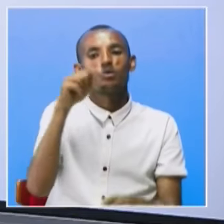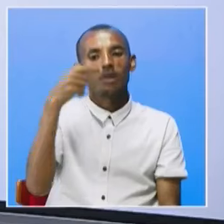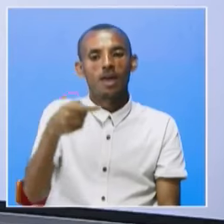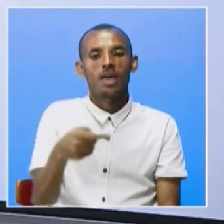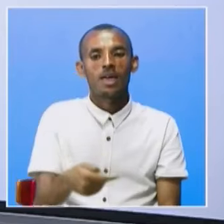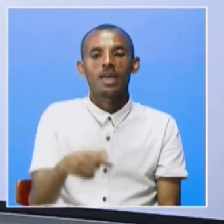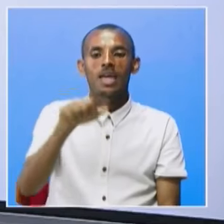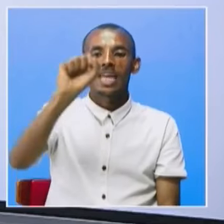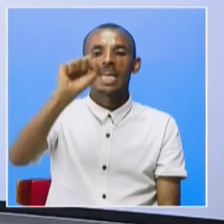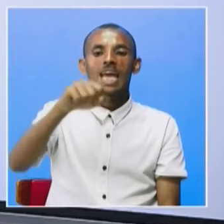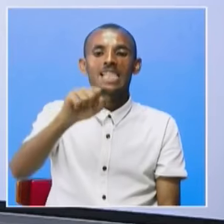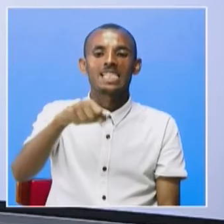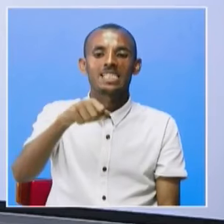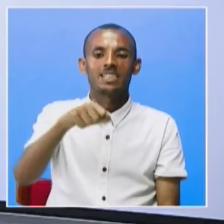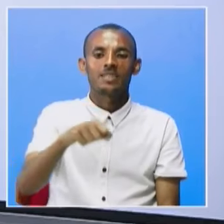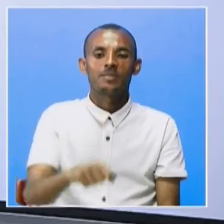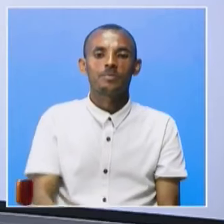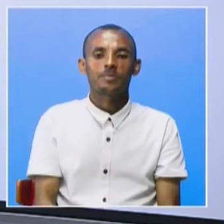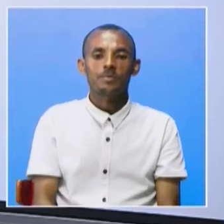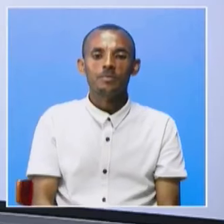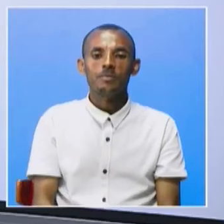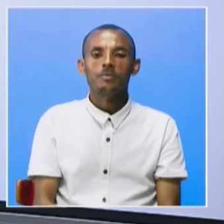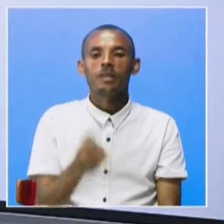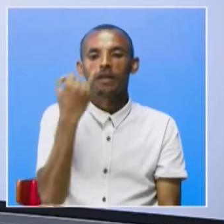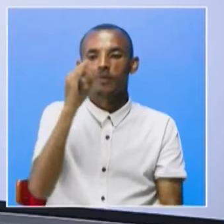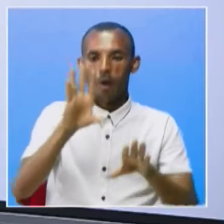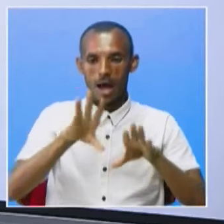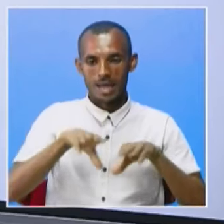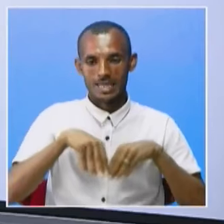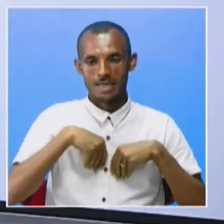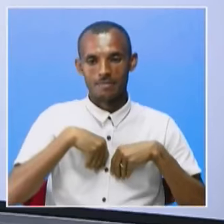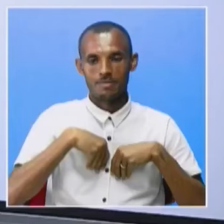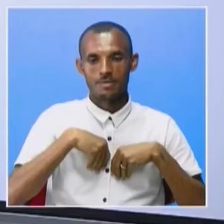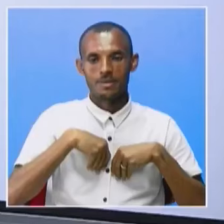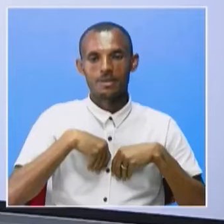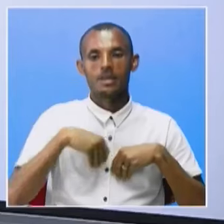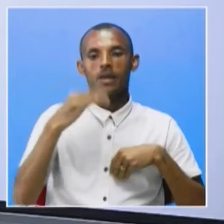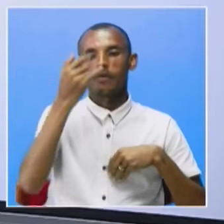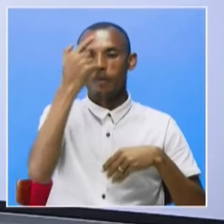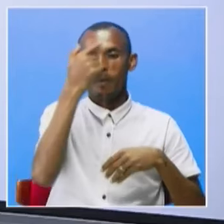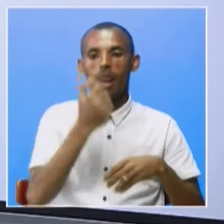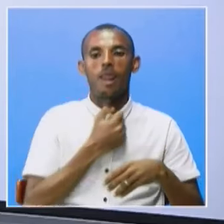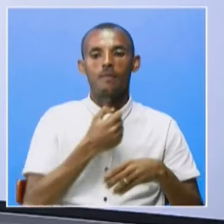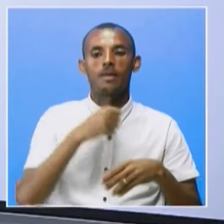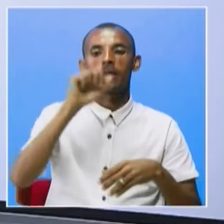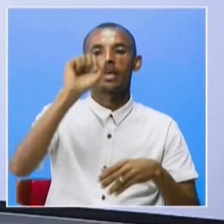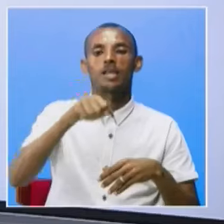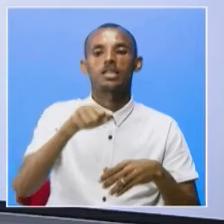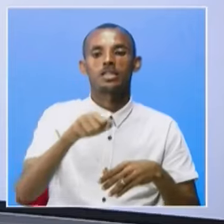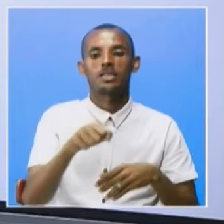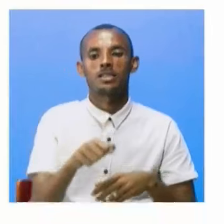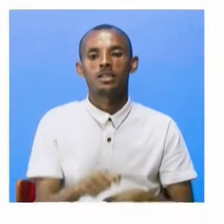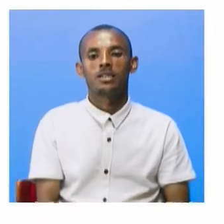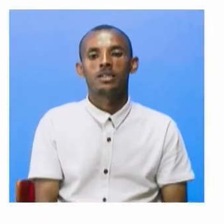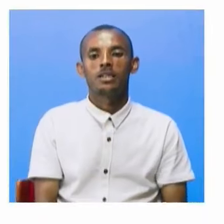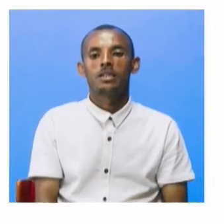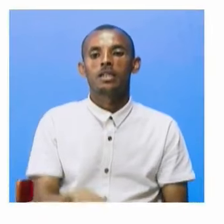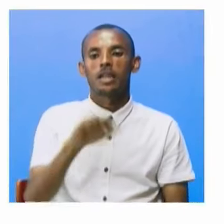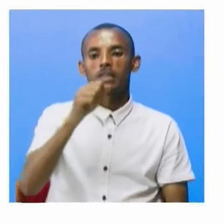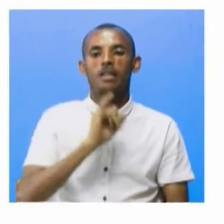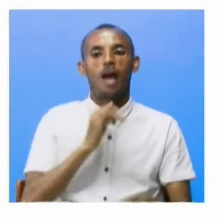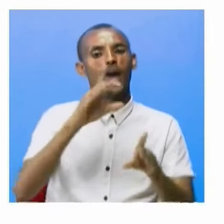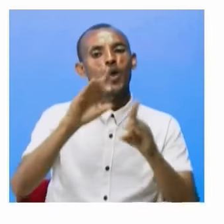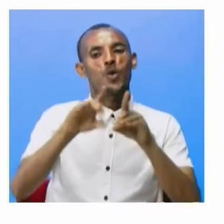Yes? If you accept or if you believe that, yes, you have to, what do you say? Yes, I do.